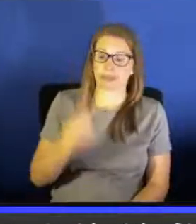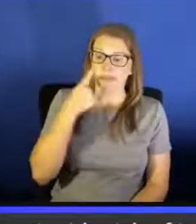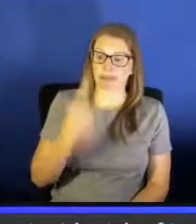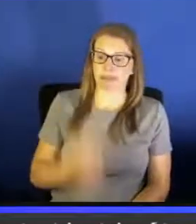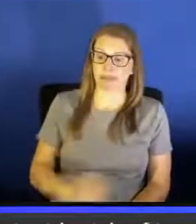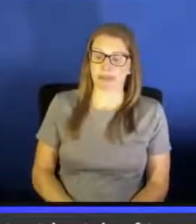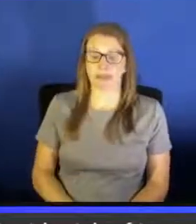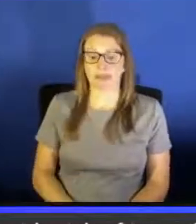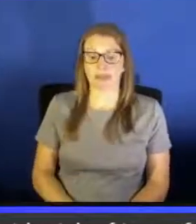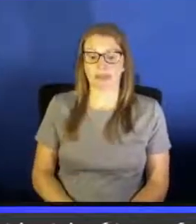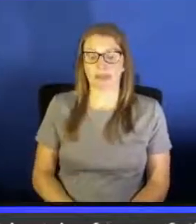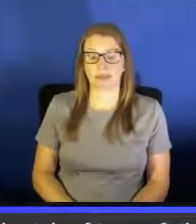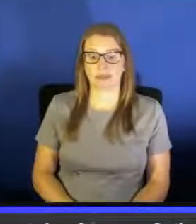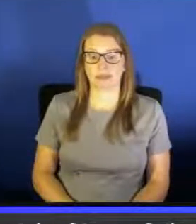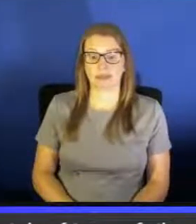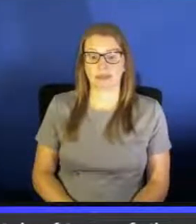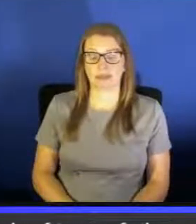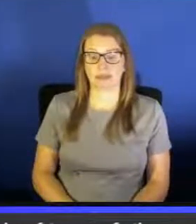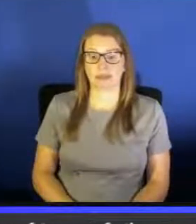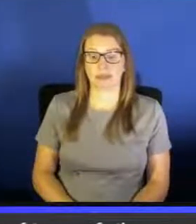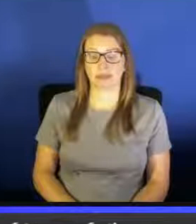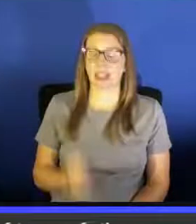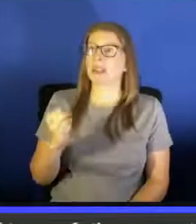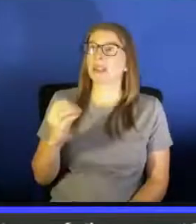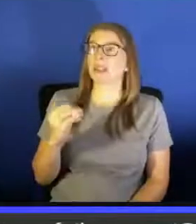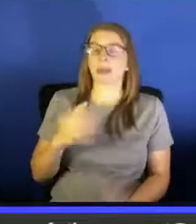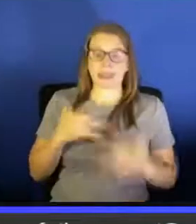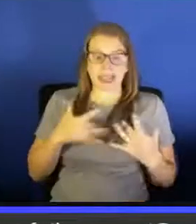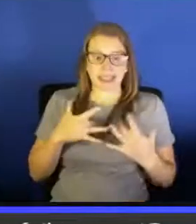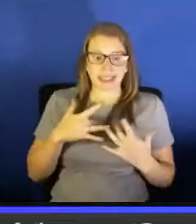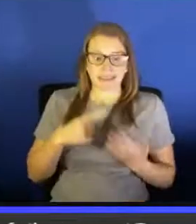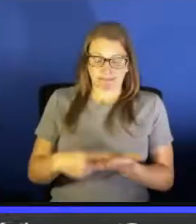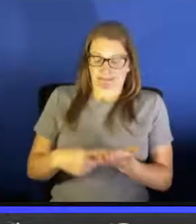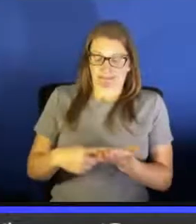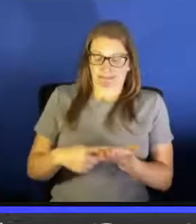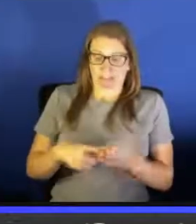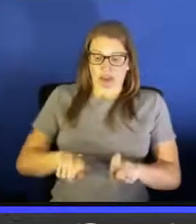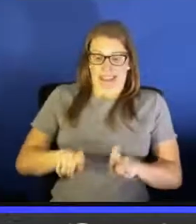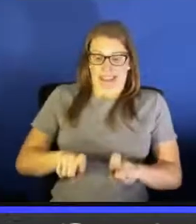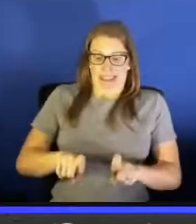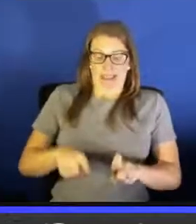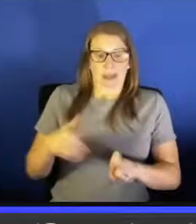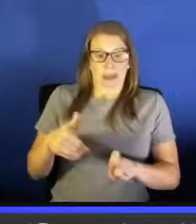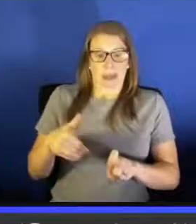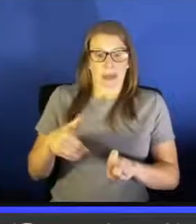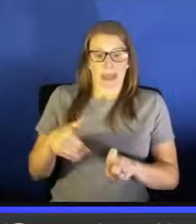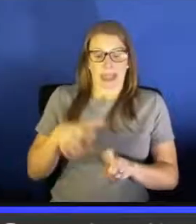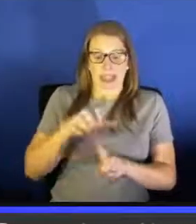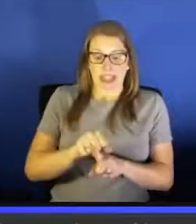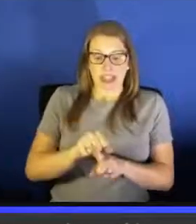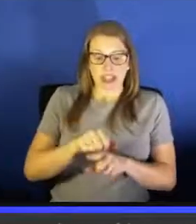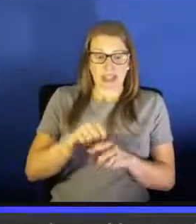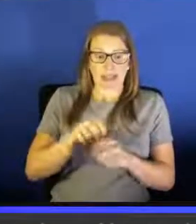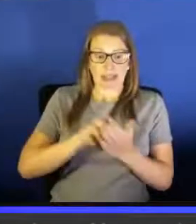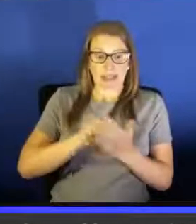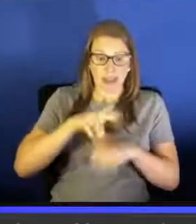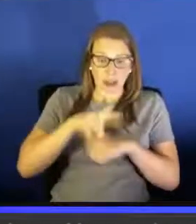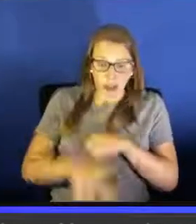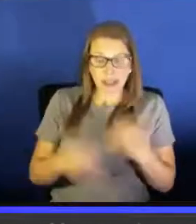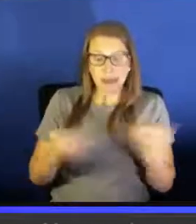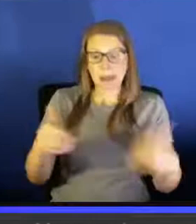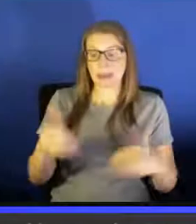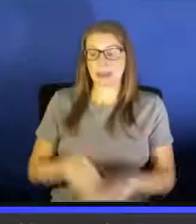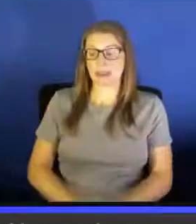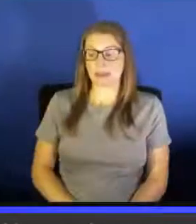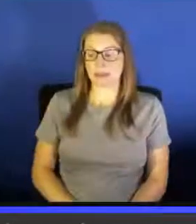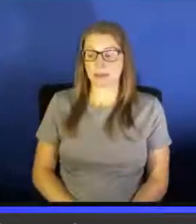I think we can't, I'm so excited to be able to talk about screening and importance of screening and catching the cancer early. And I think we focus so much of our